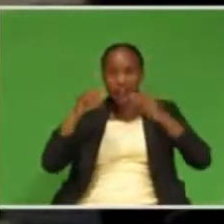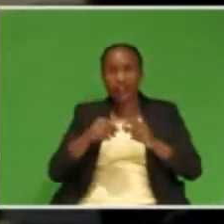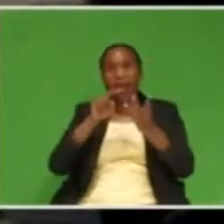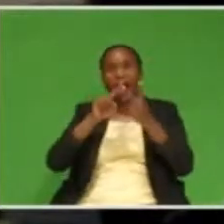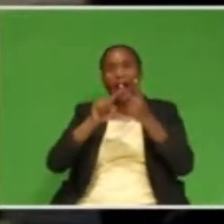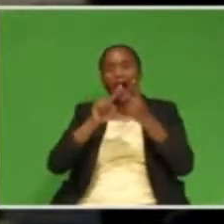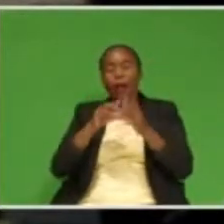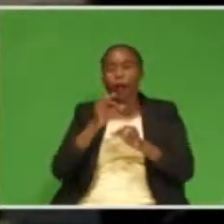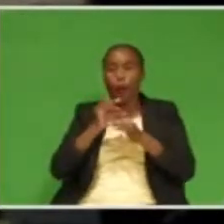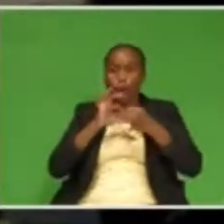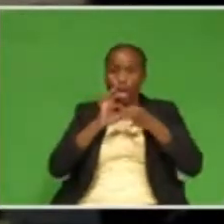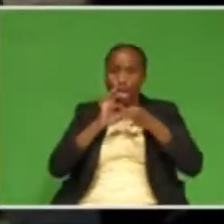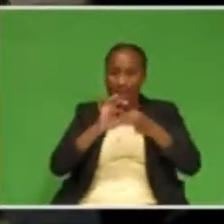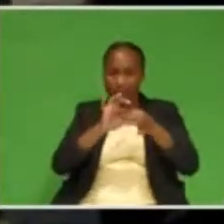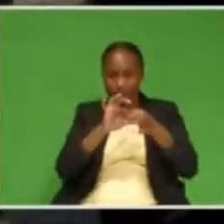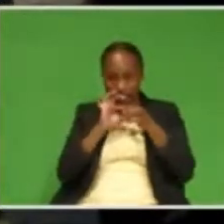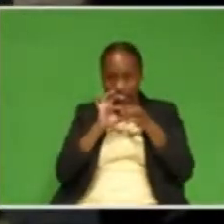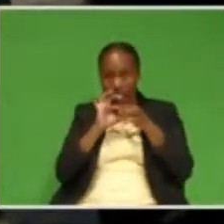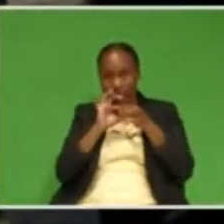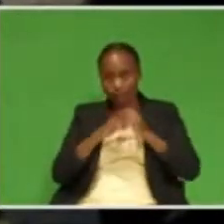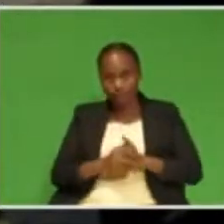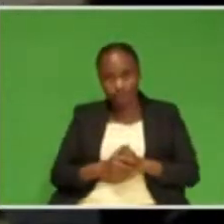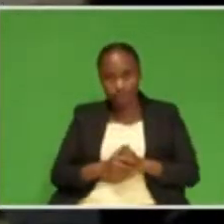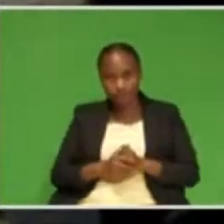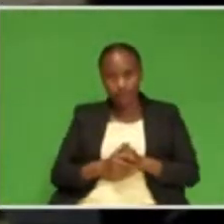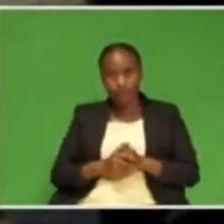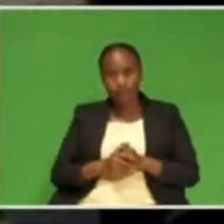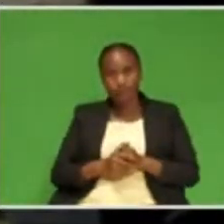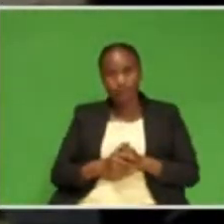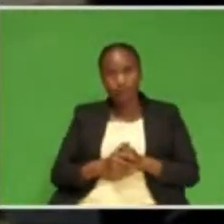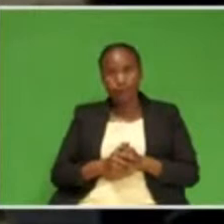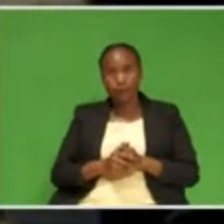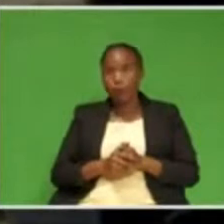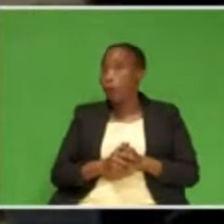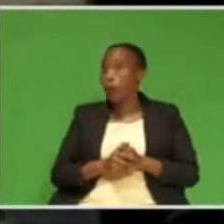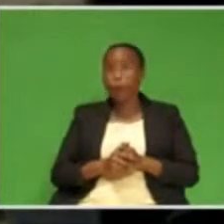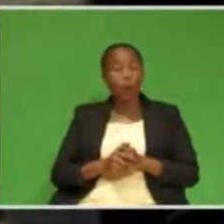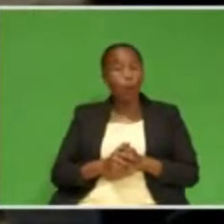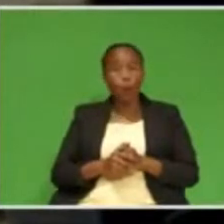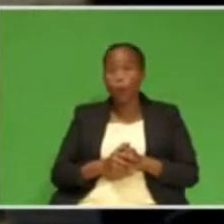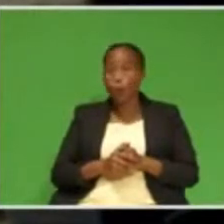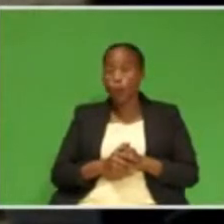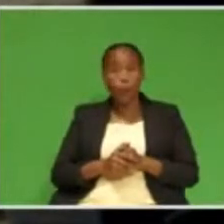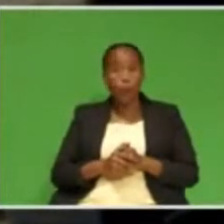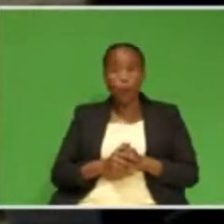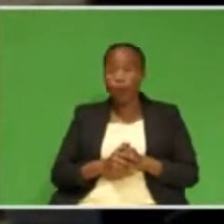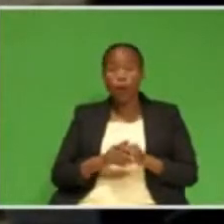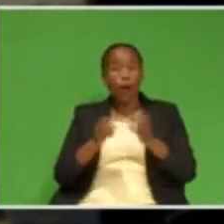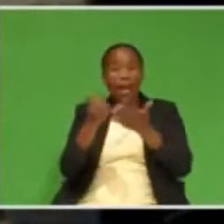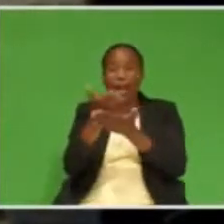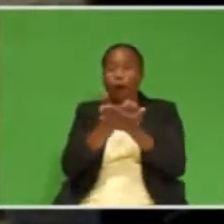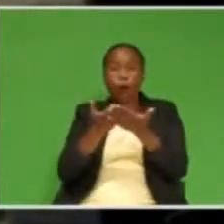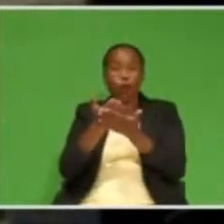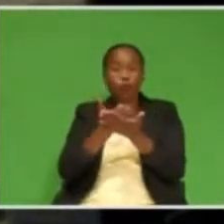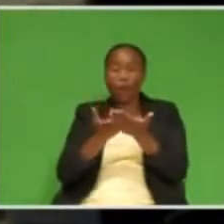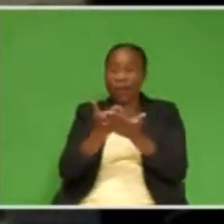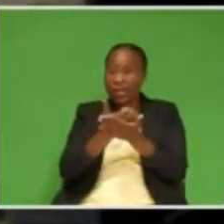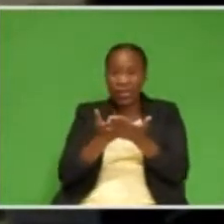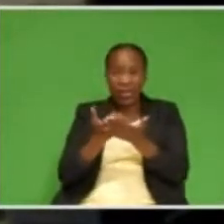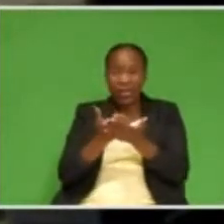commitment. The rising cost of living, fellow South Africans, is deepening poverty and